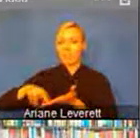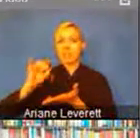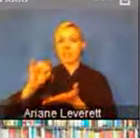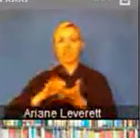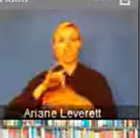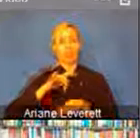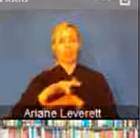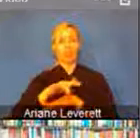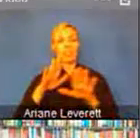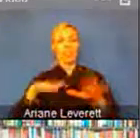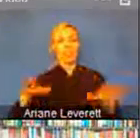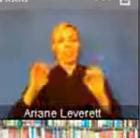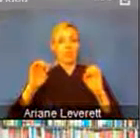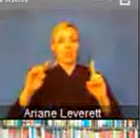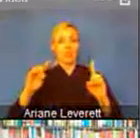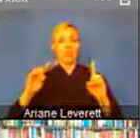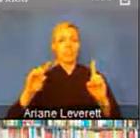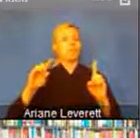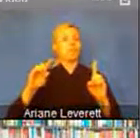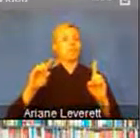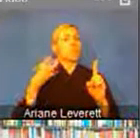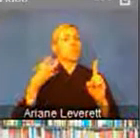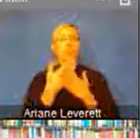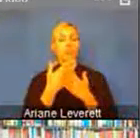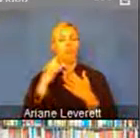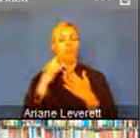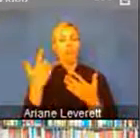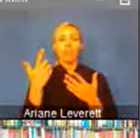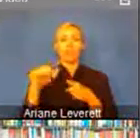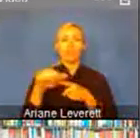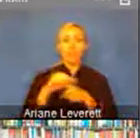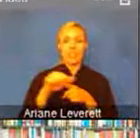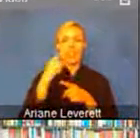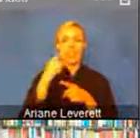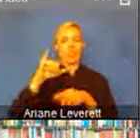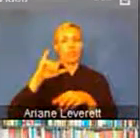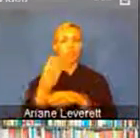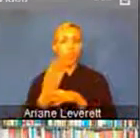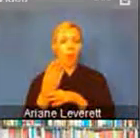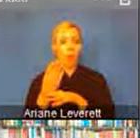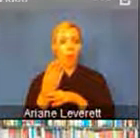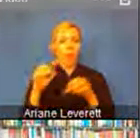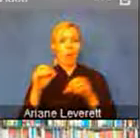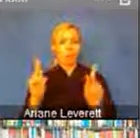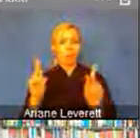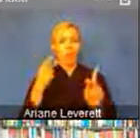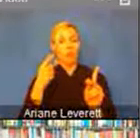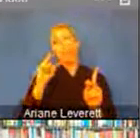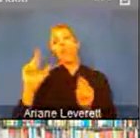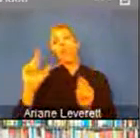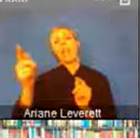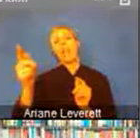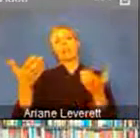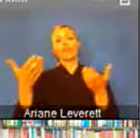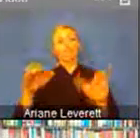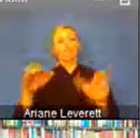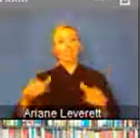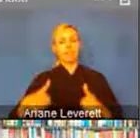emotional, physical, cognitive, and social development. And we saw throughout all the studies